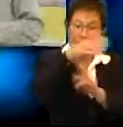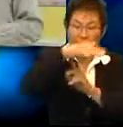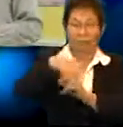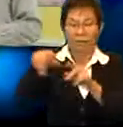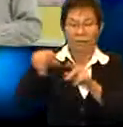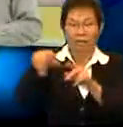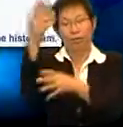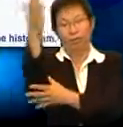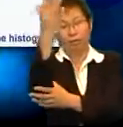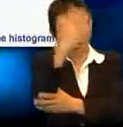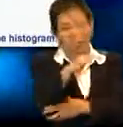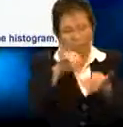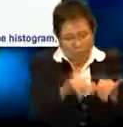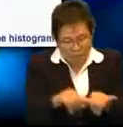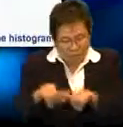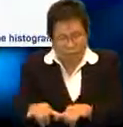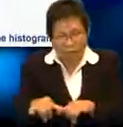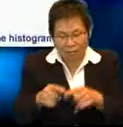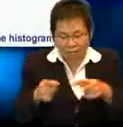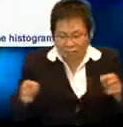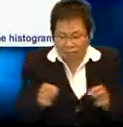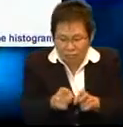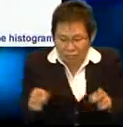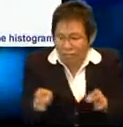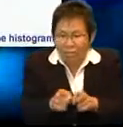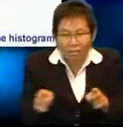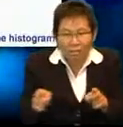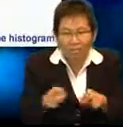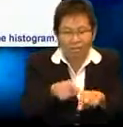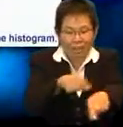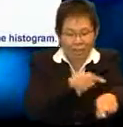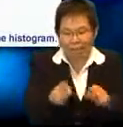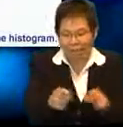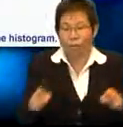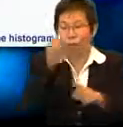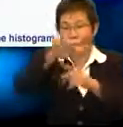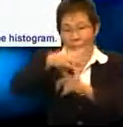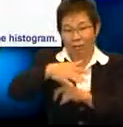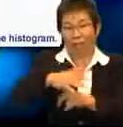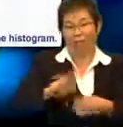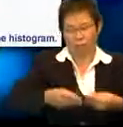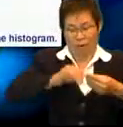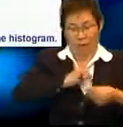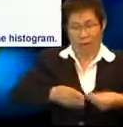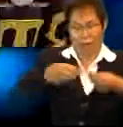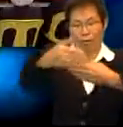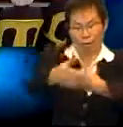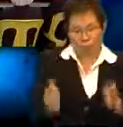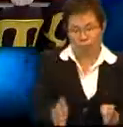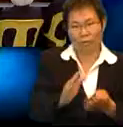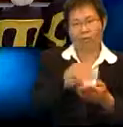Collect 50 leaves from the same tree. Measure the length of each leaf. I'm going to provide you